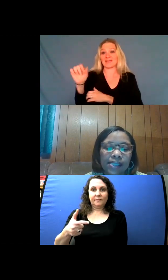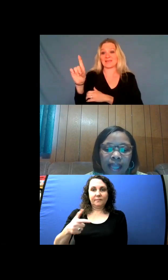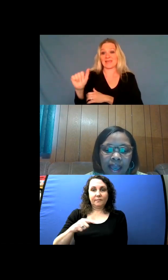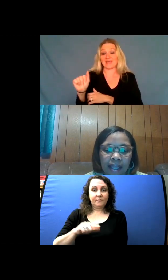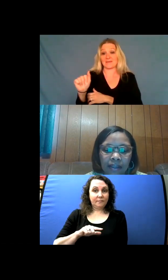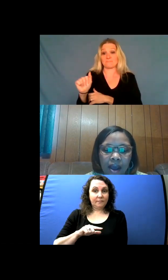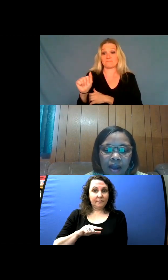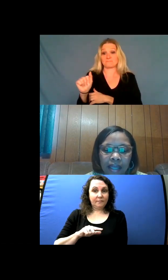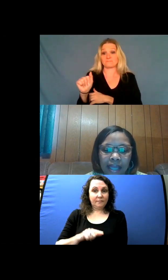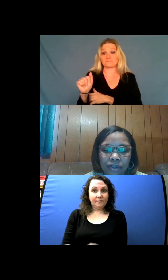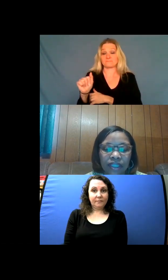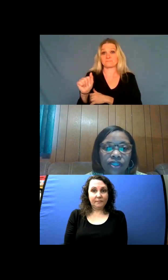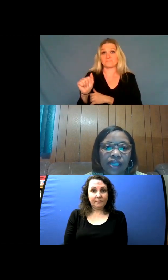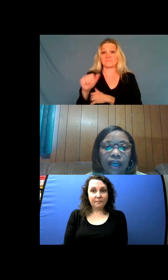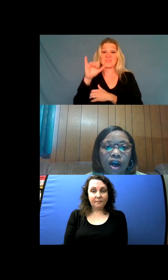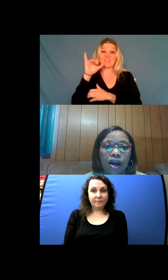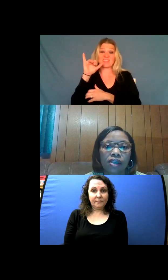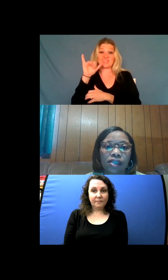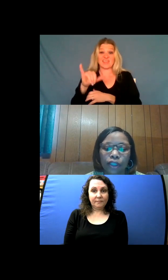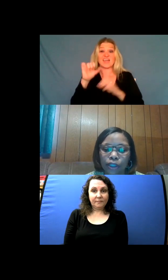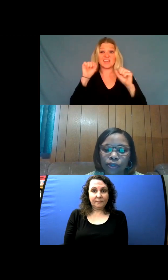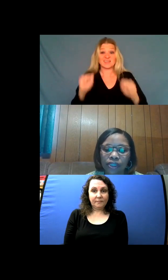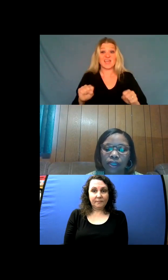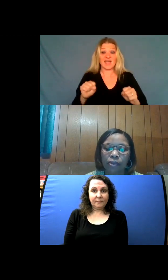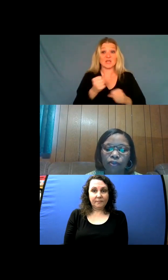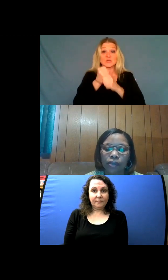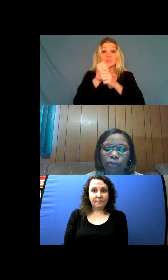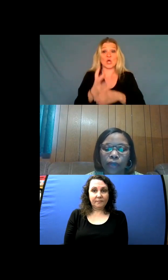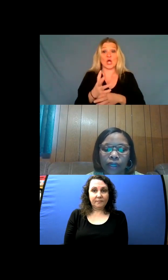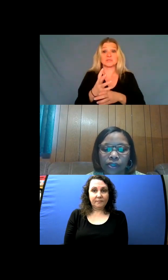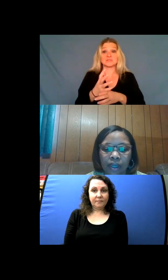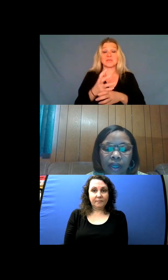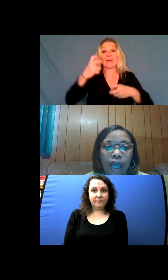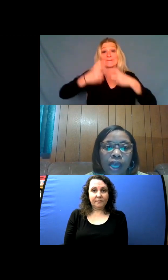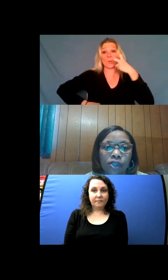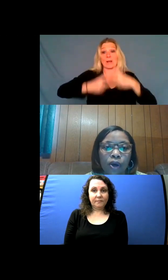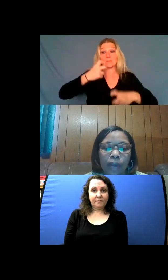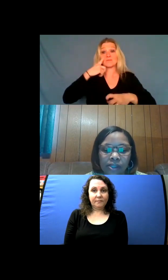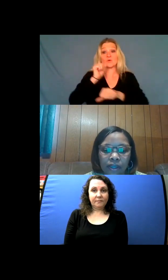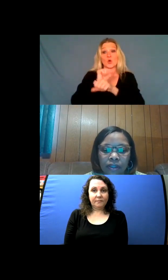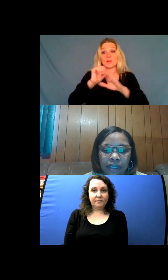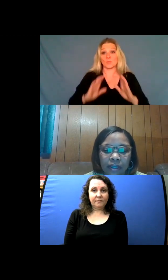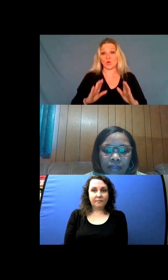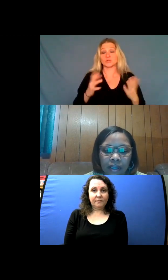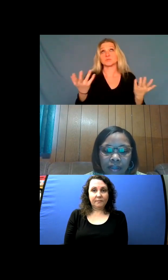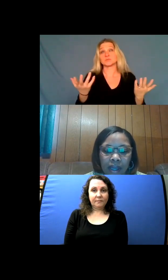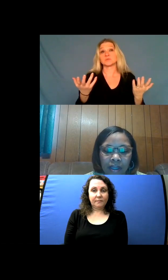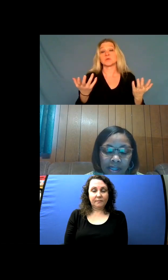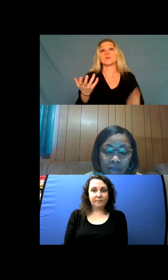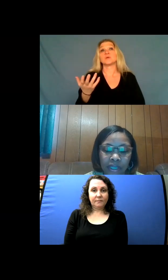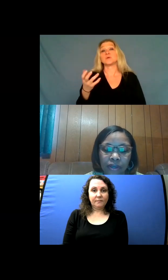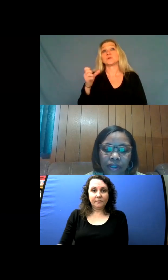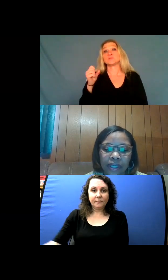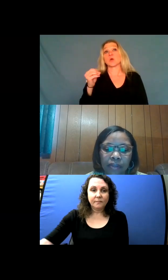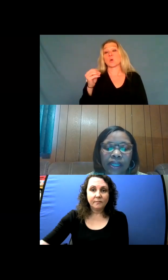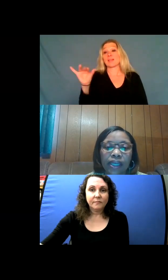practices and law contradictions can cause a huge dilemma for employers. So as